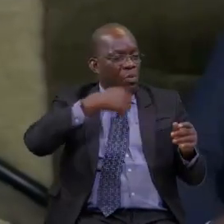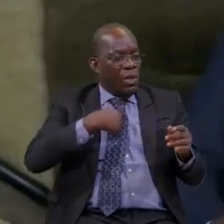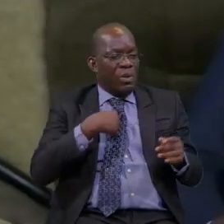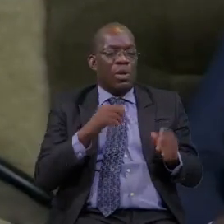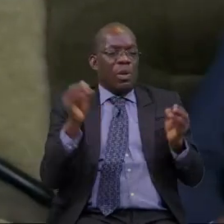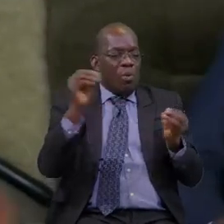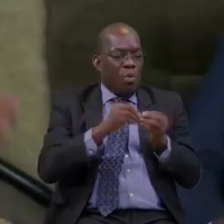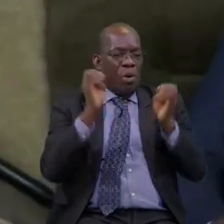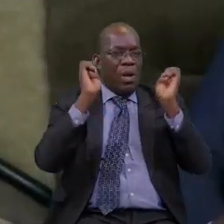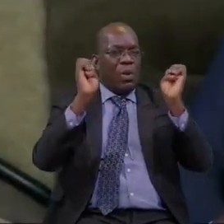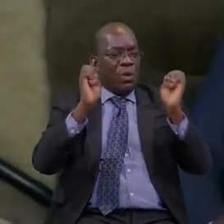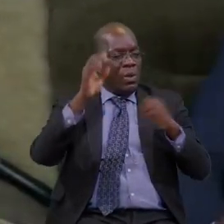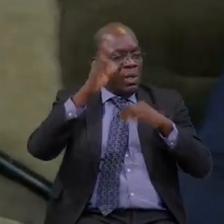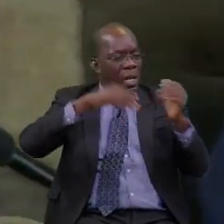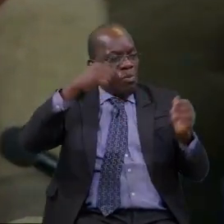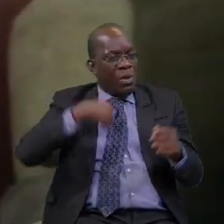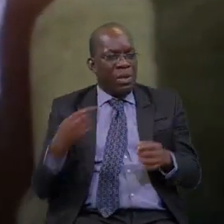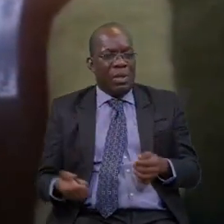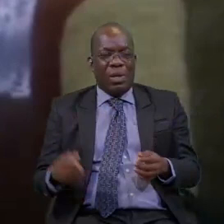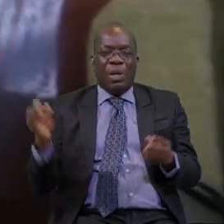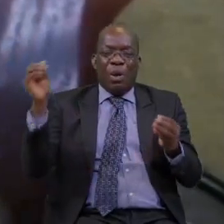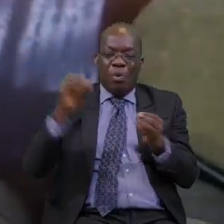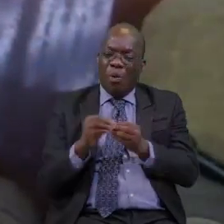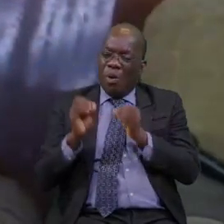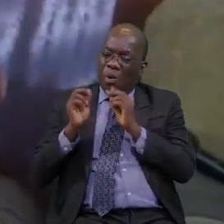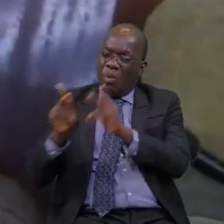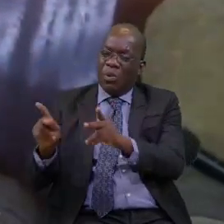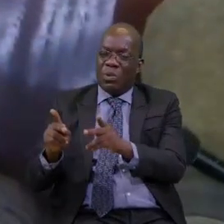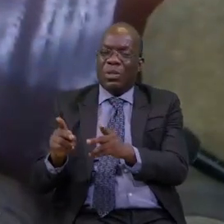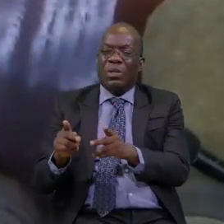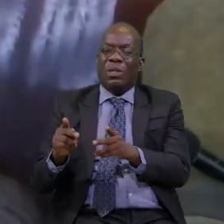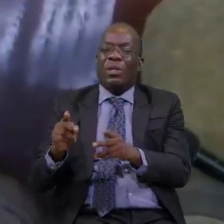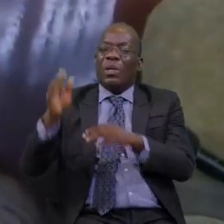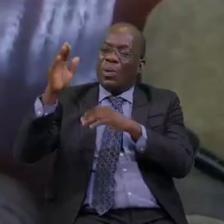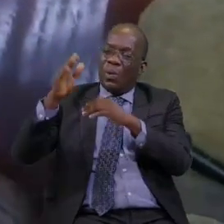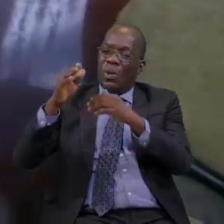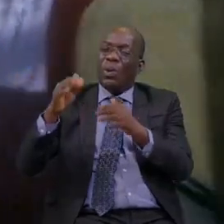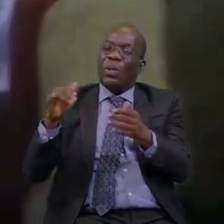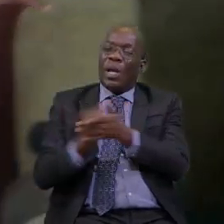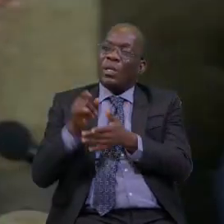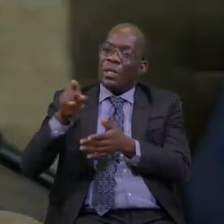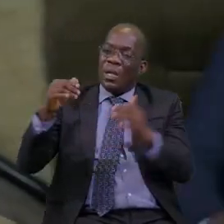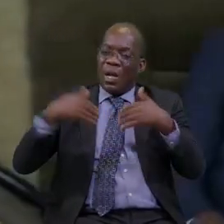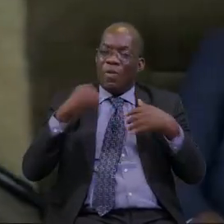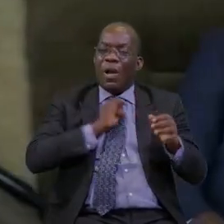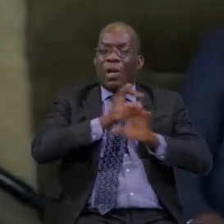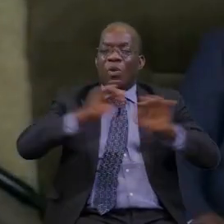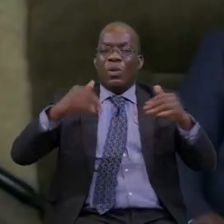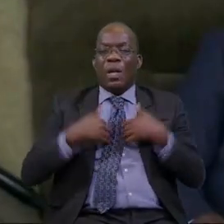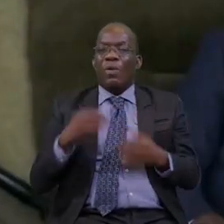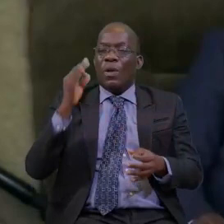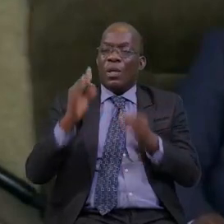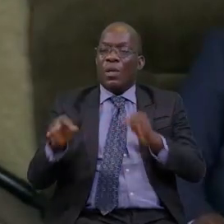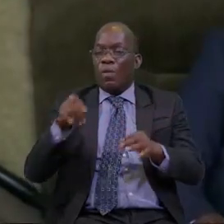I have, more opportunities and privileges that he has, I don't have. And if he does not make